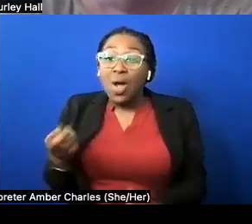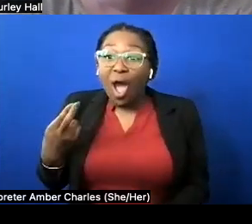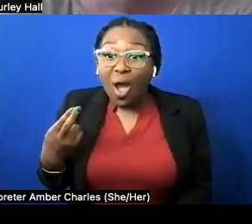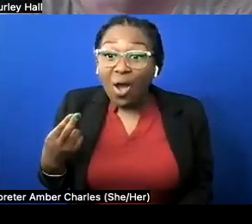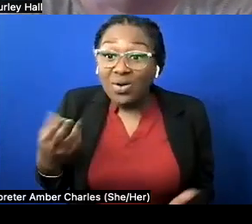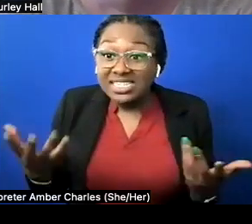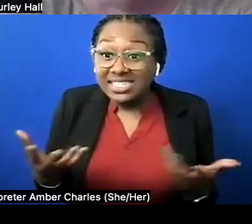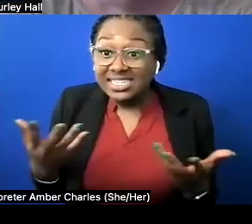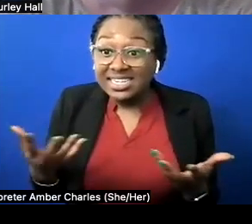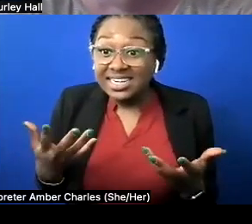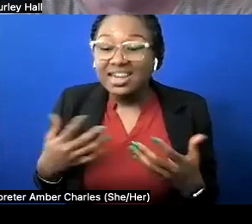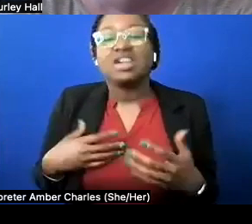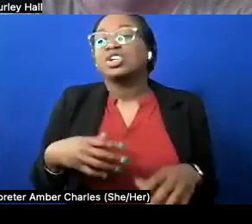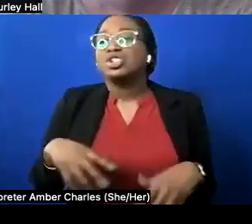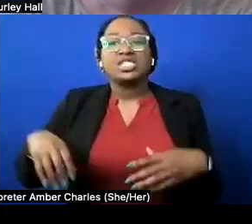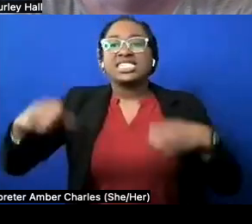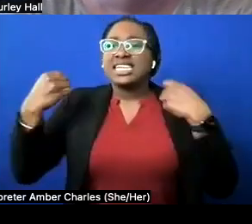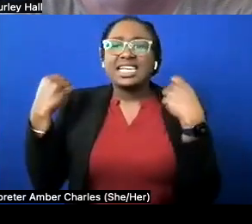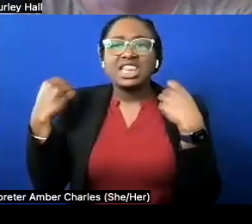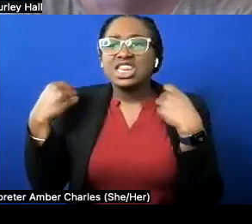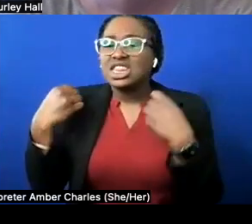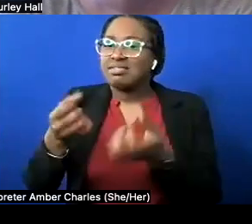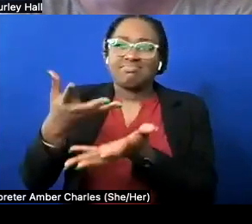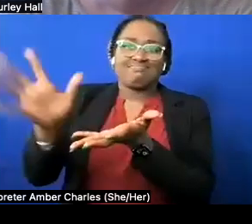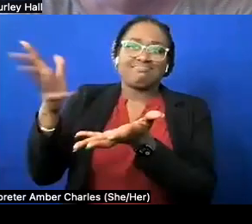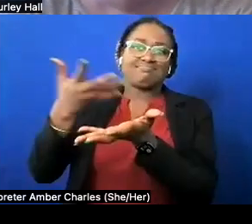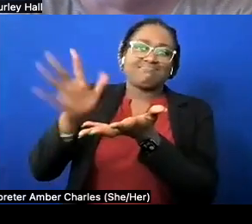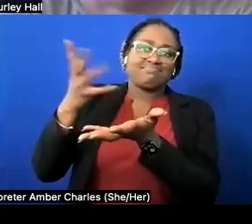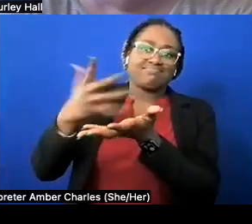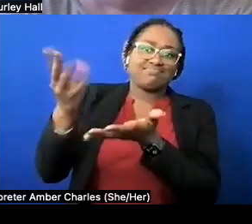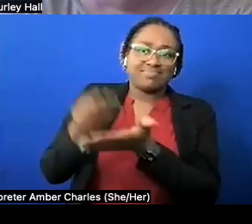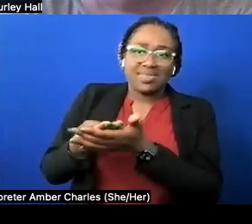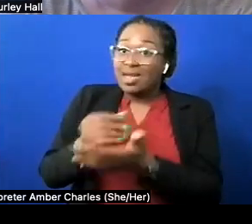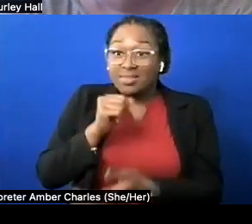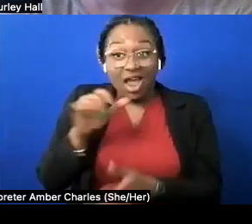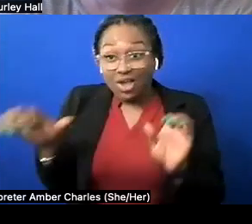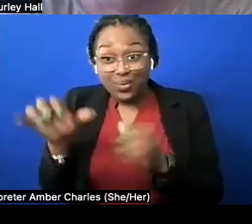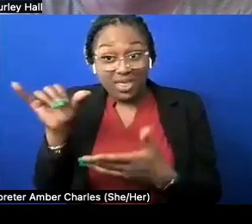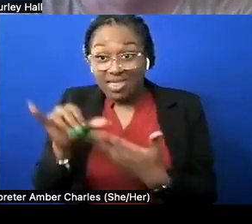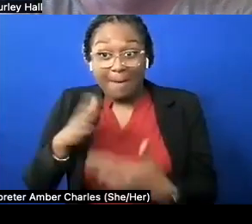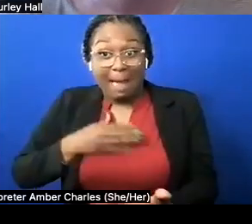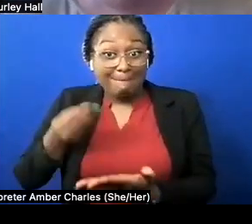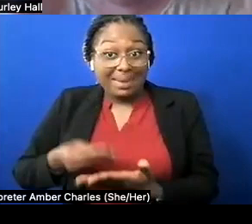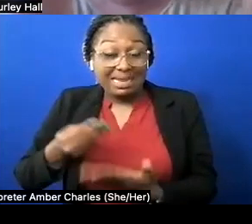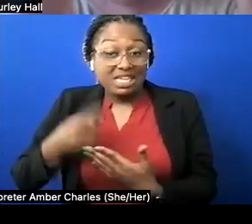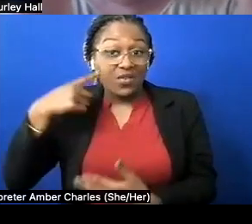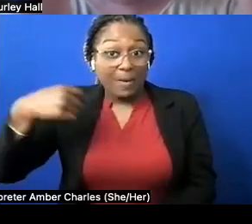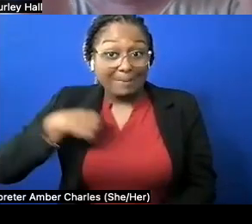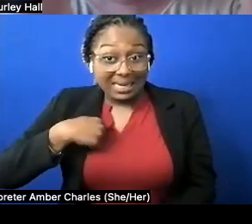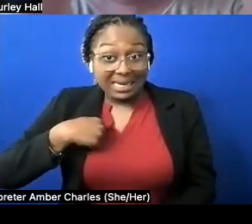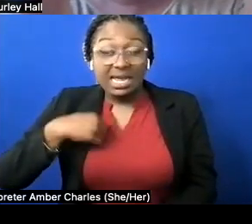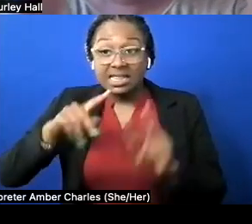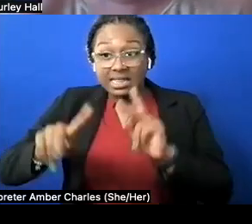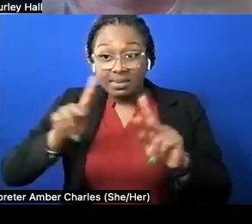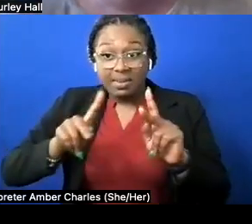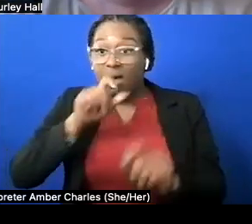that you're just giving away money. And I'm not doing that anymore. My money is going to me and the people that I love. That's where